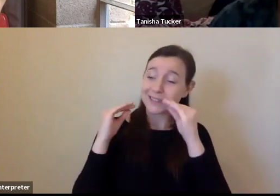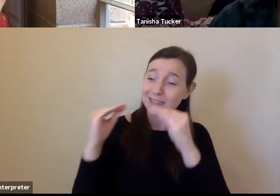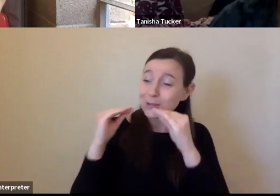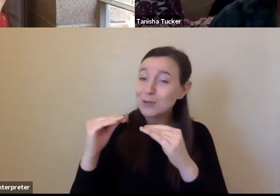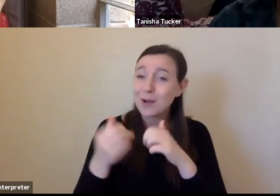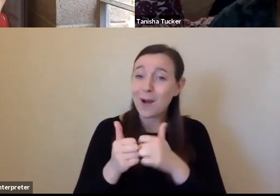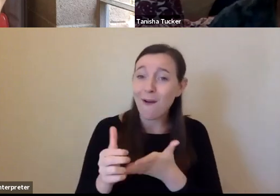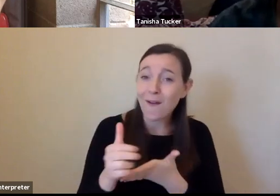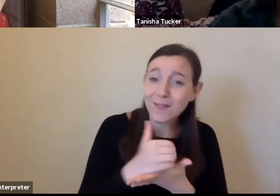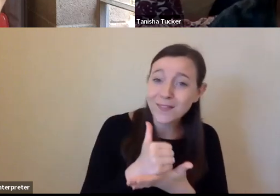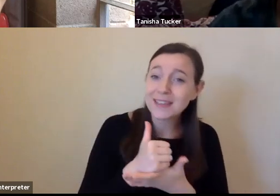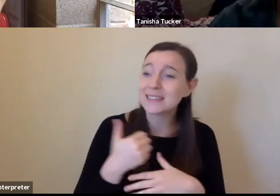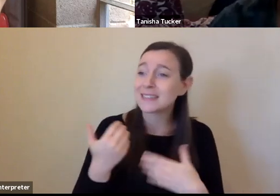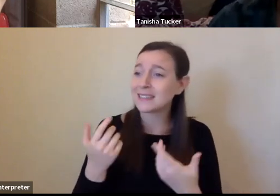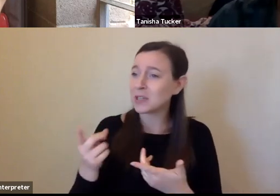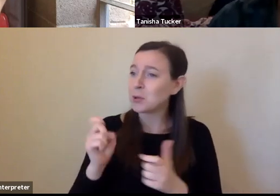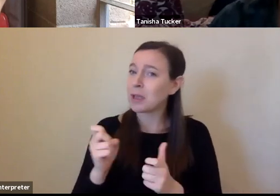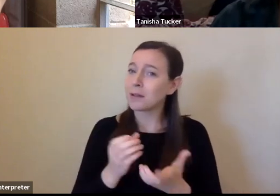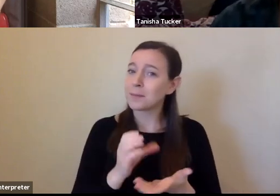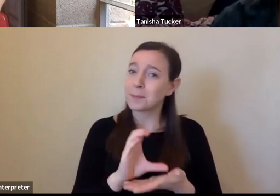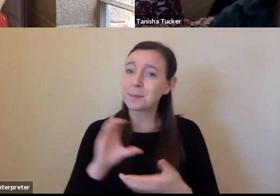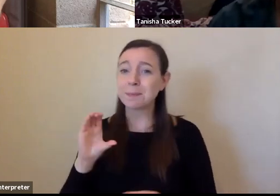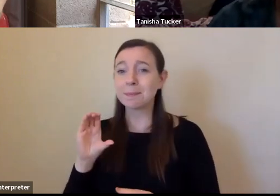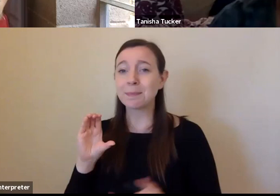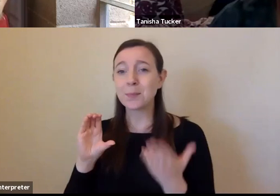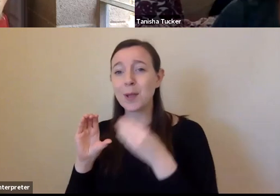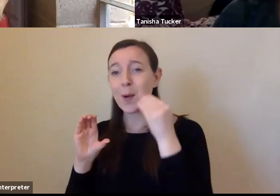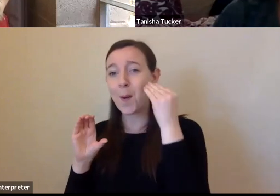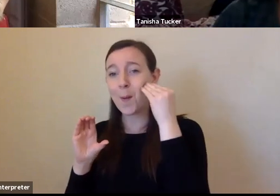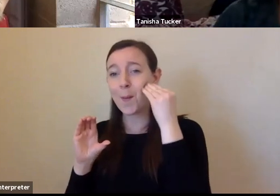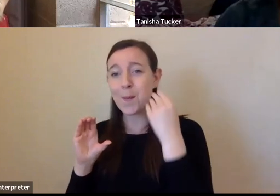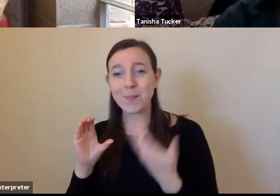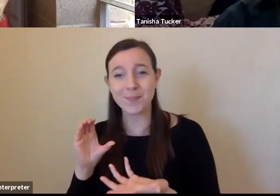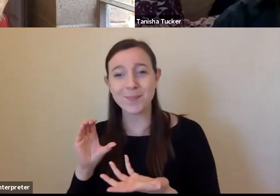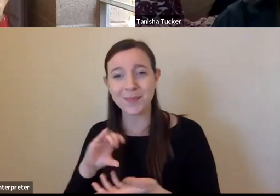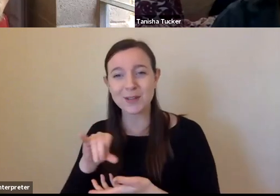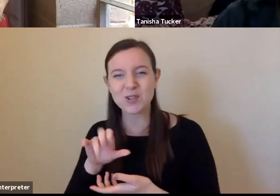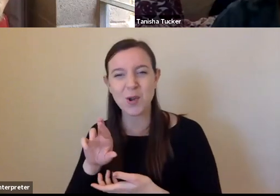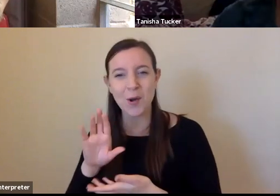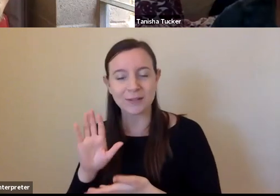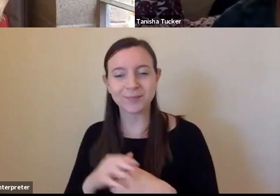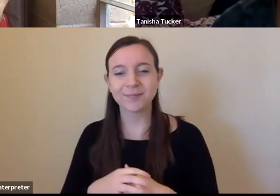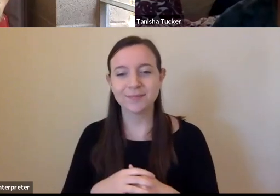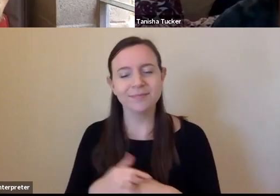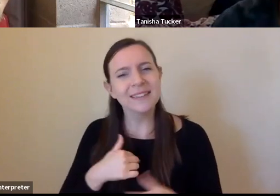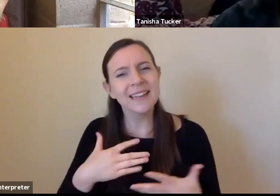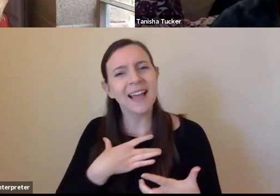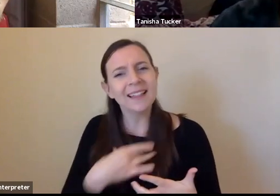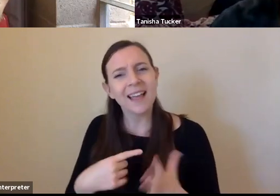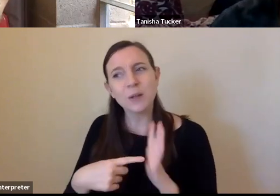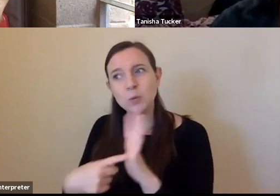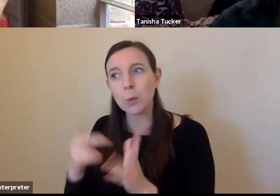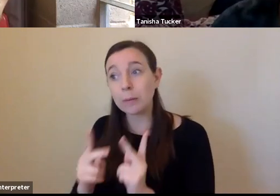then you can take a little bit of a jar home. And then also it's nice to show people, because a lot of people have saguaros on